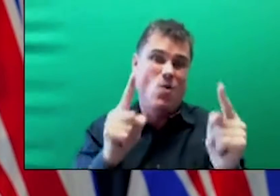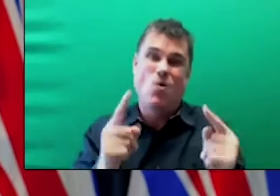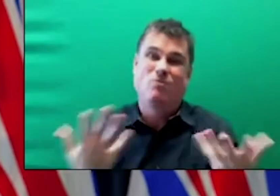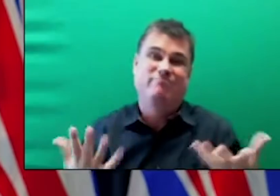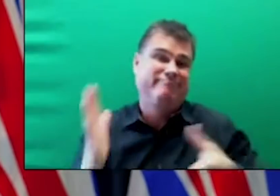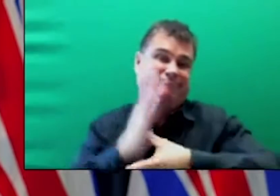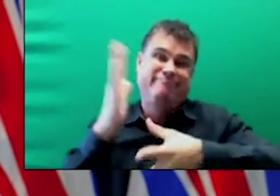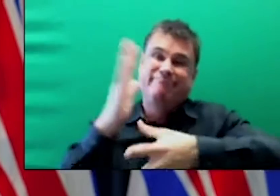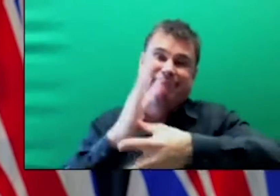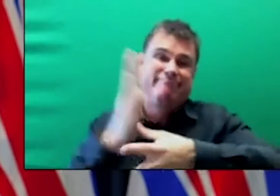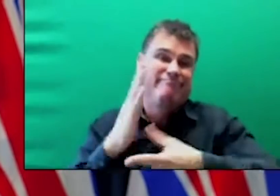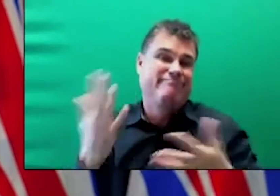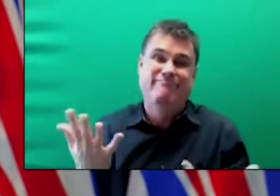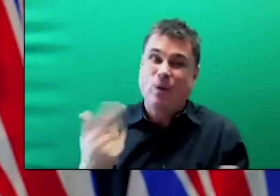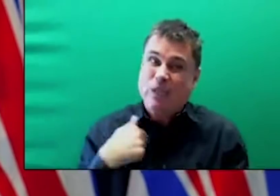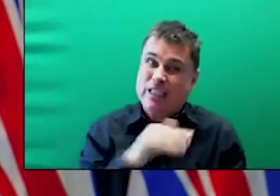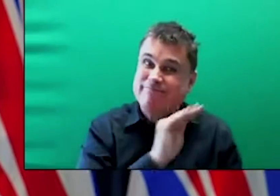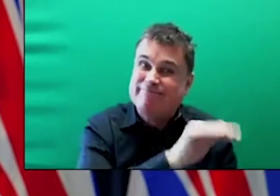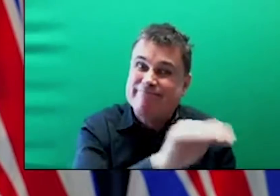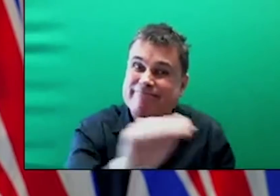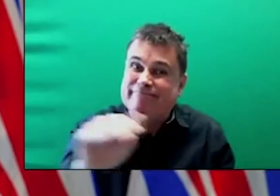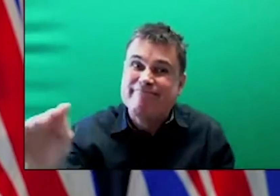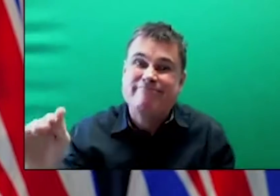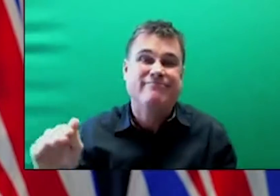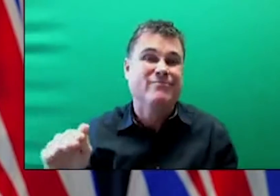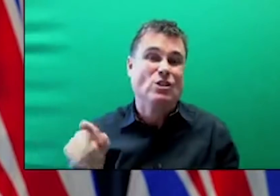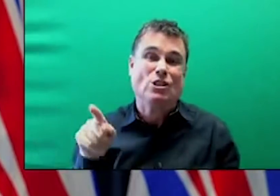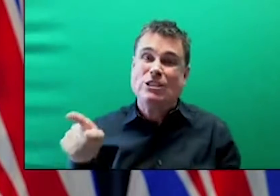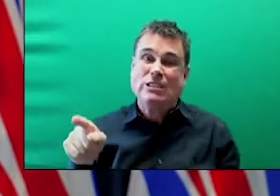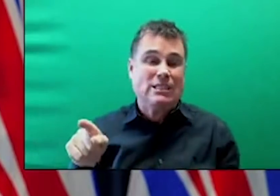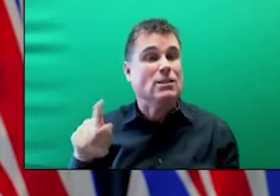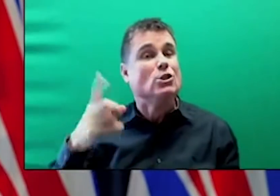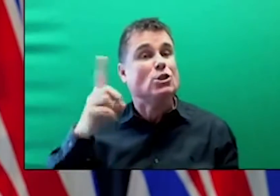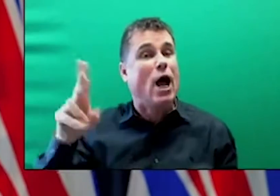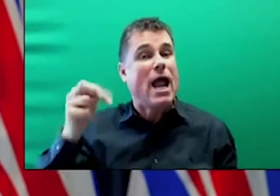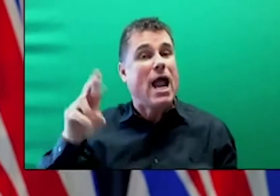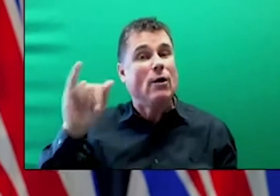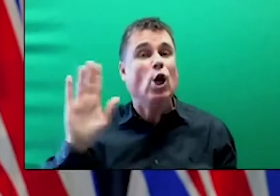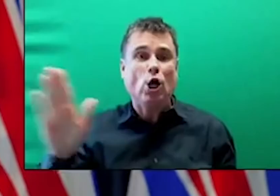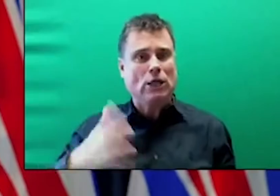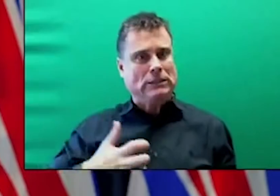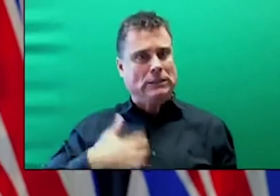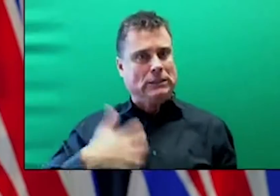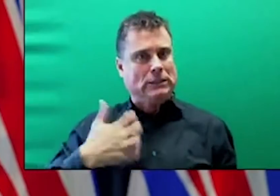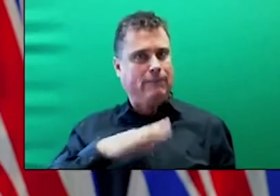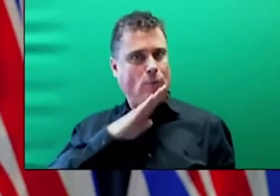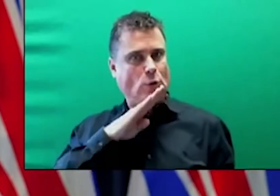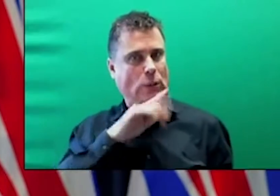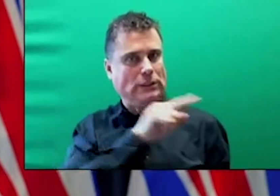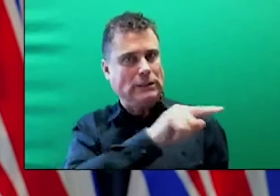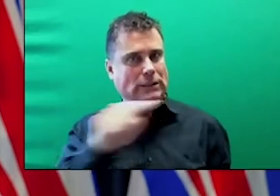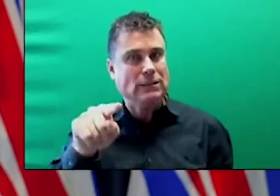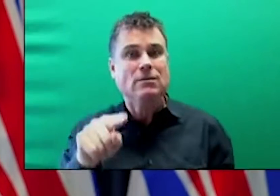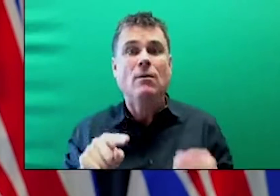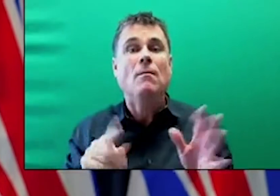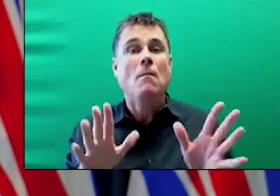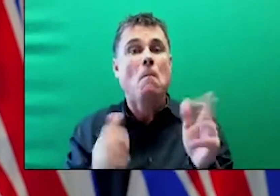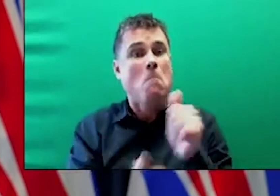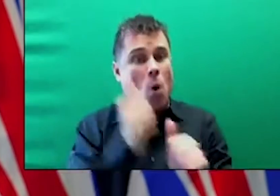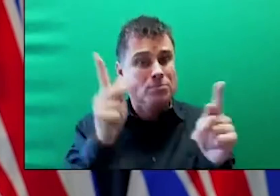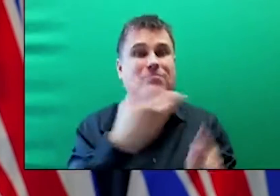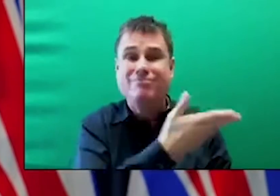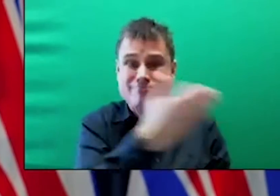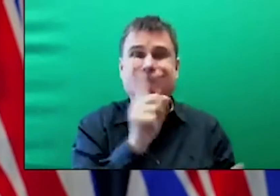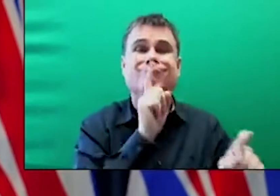community outbreaks or community spread of COVID-19. We will be revisiting, Dr. Henry will be revisiting her orders on February